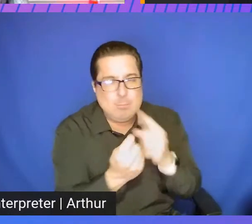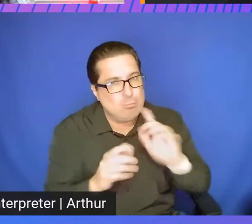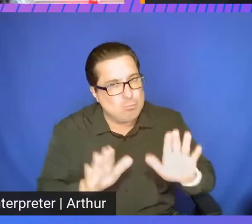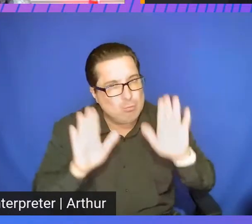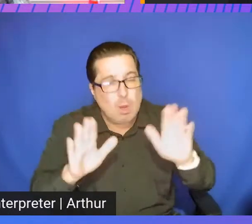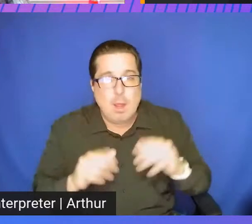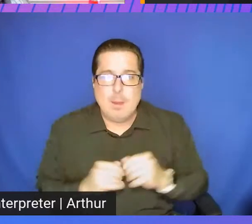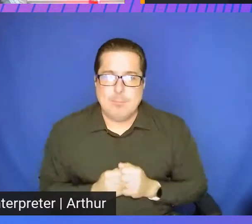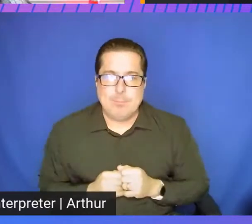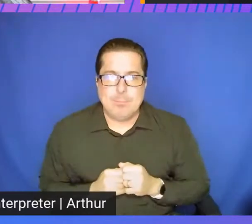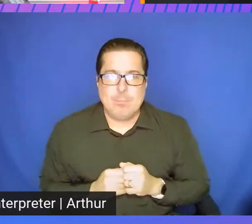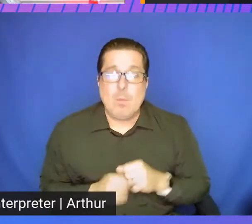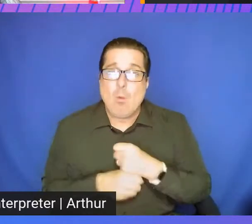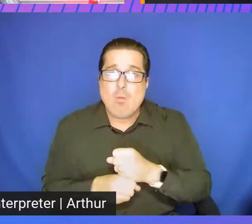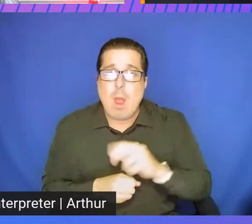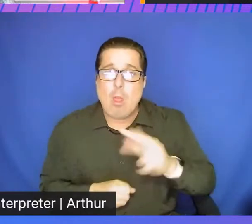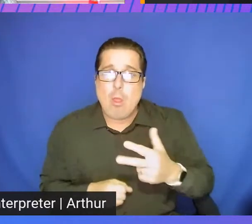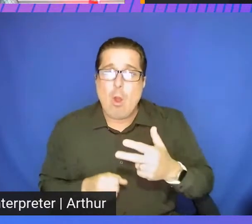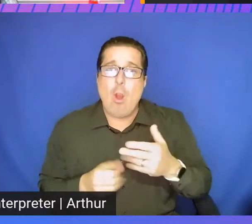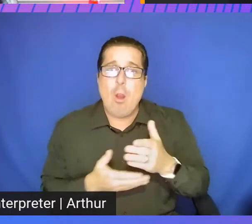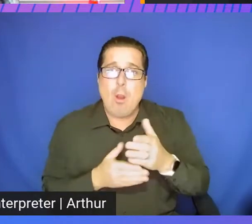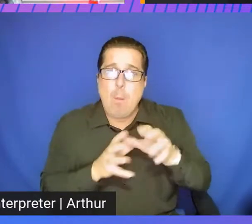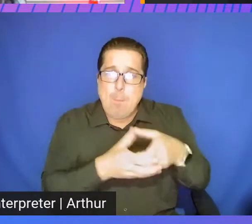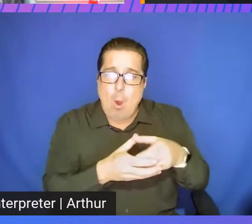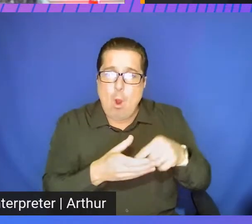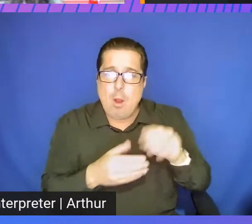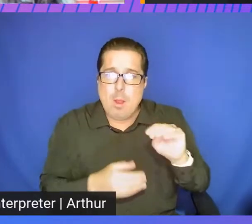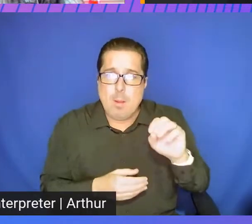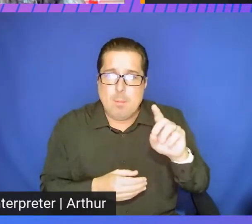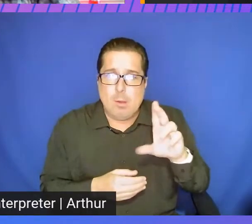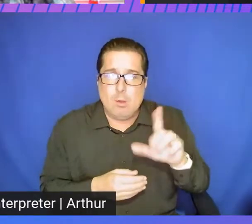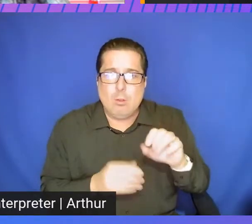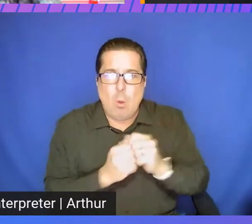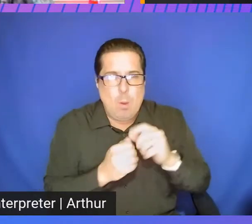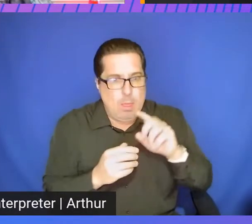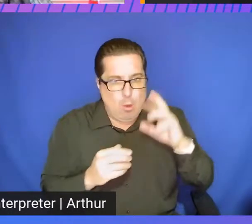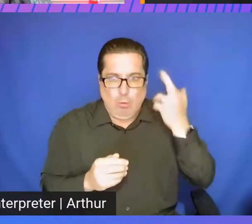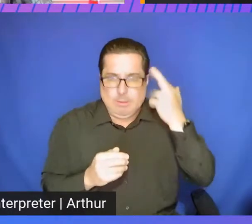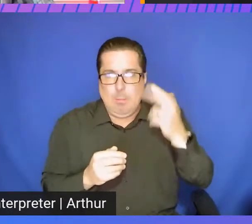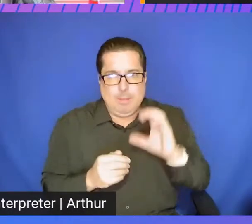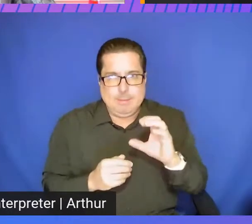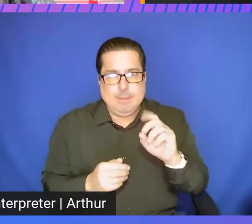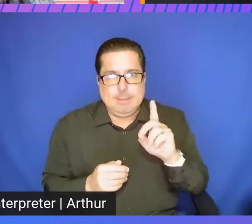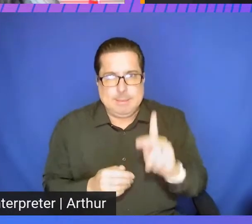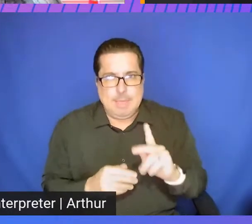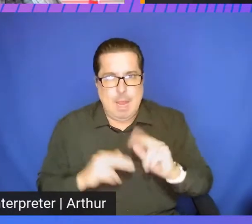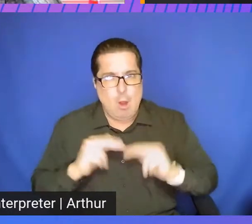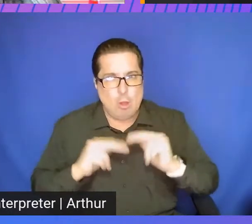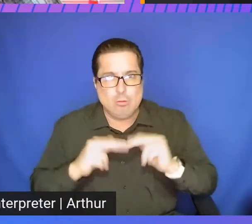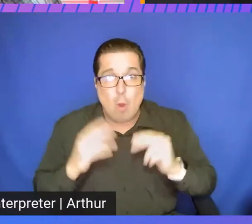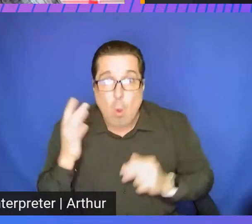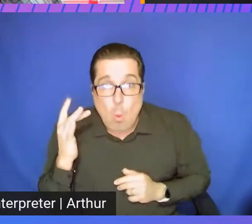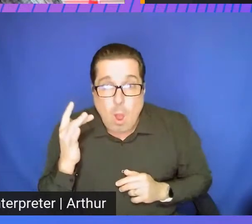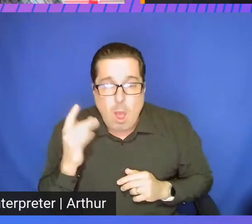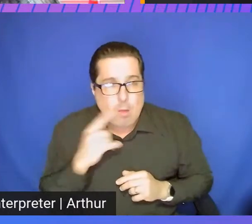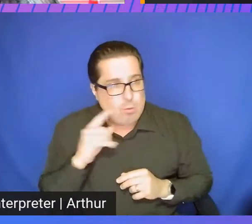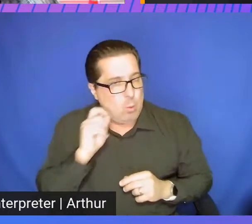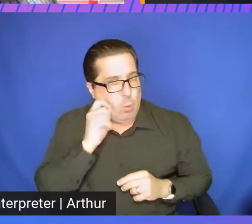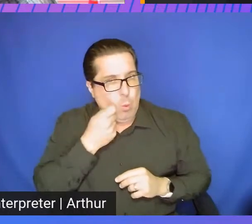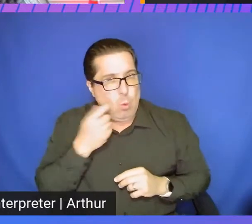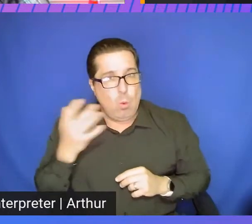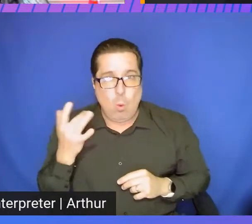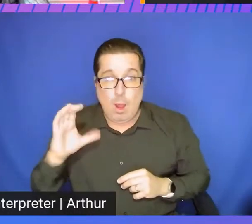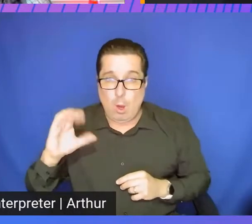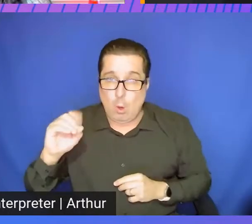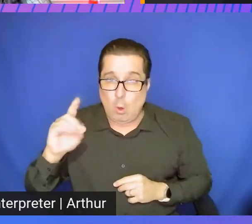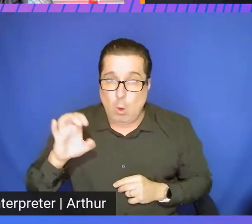third-party module with this reusable CDK constructs has been really cool because it's just code. It's